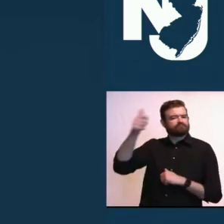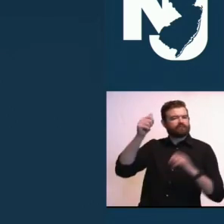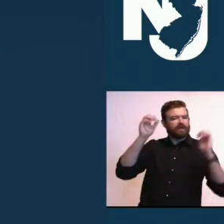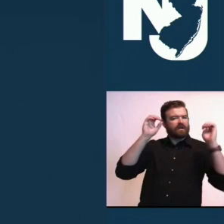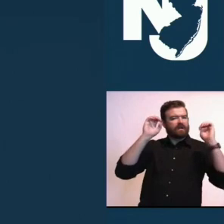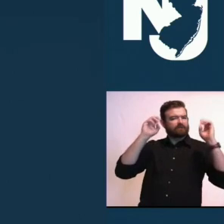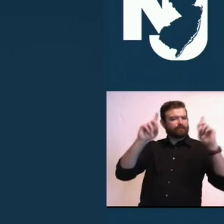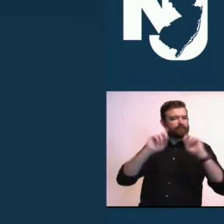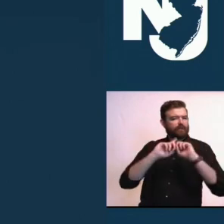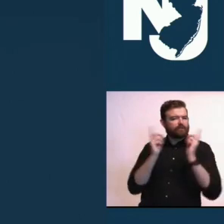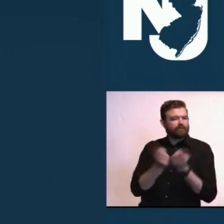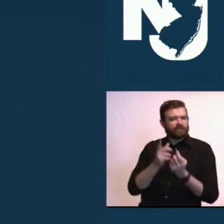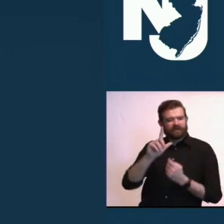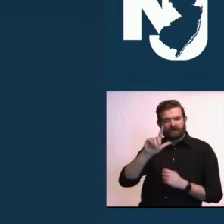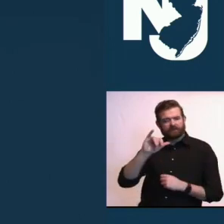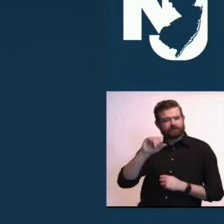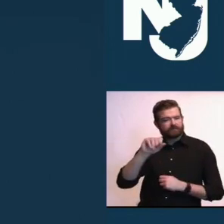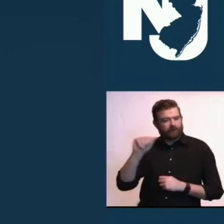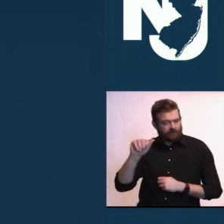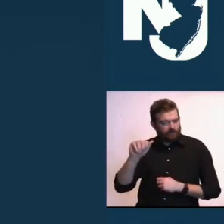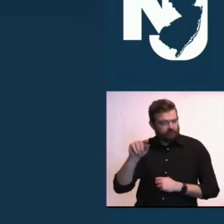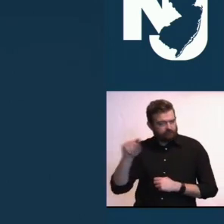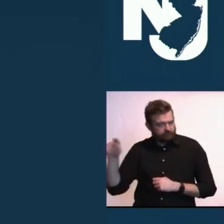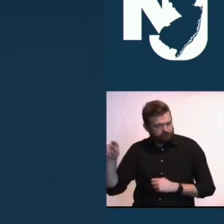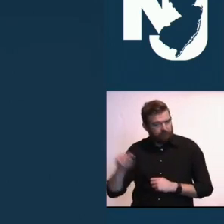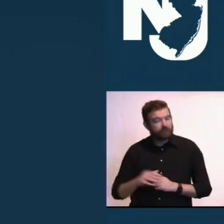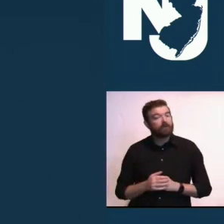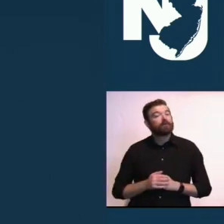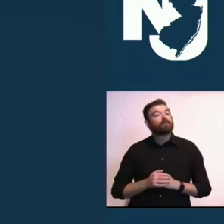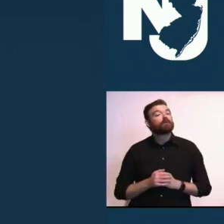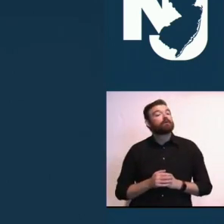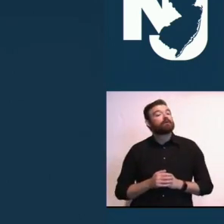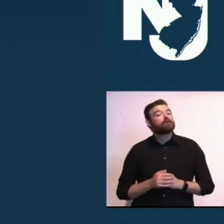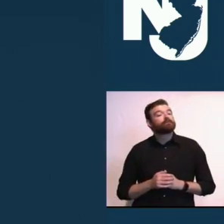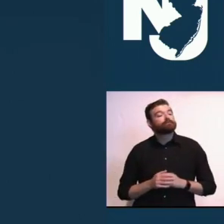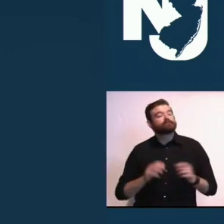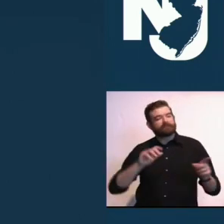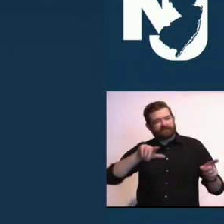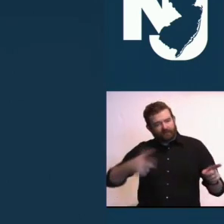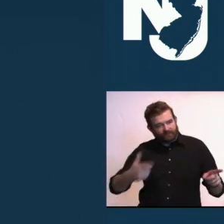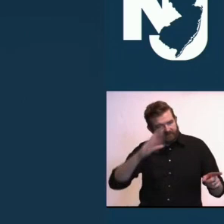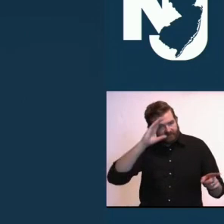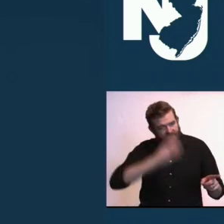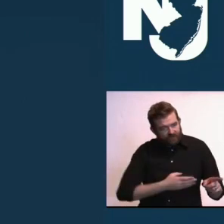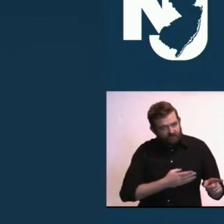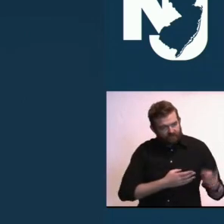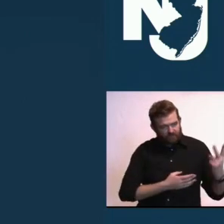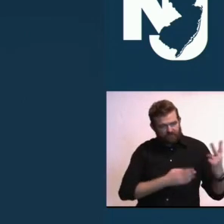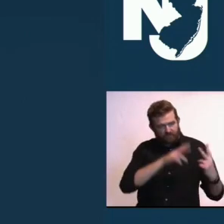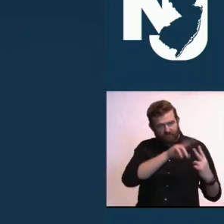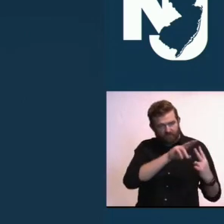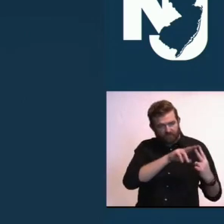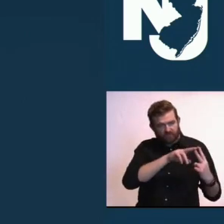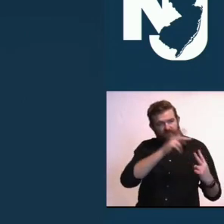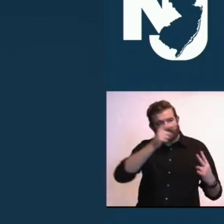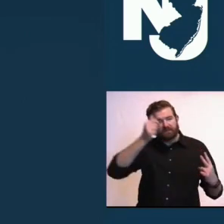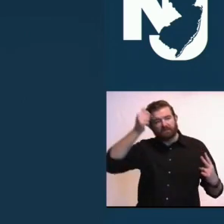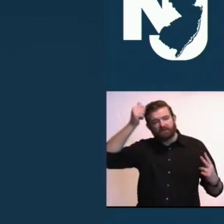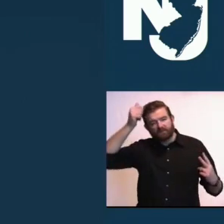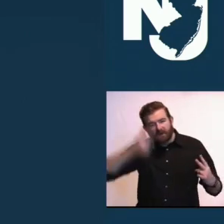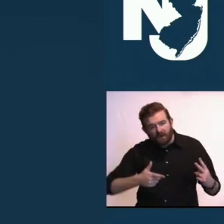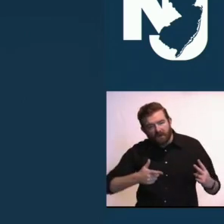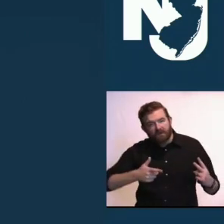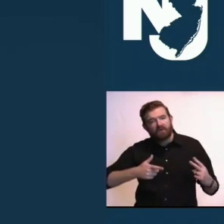honor of speaking last week. Stepsons, Jeffrey, John, and Matthew, and their significant others. His brothers, William and